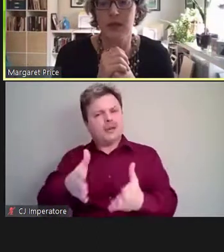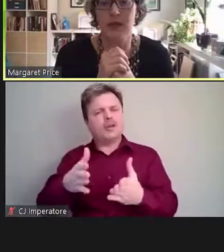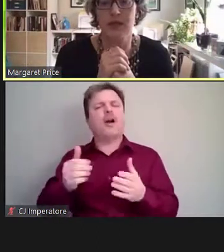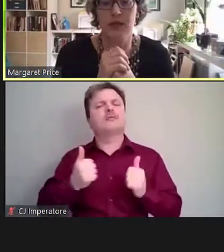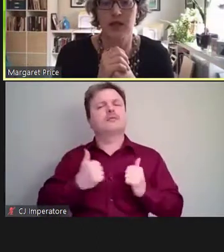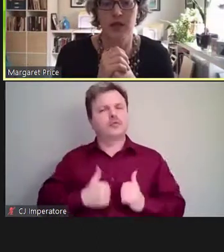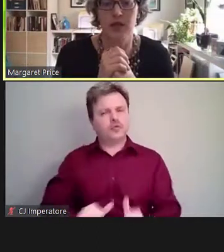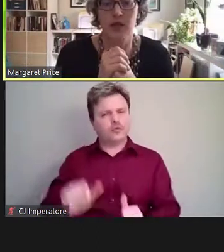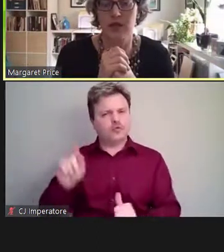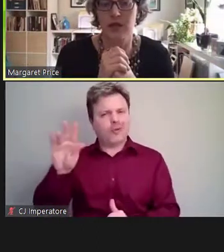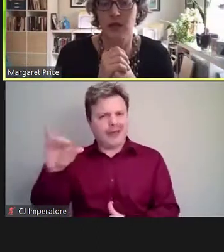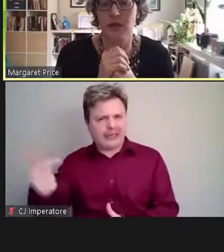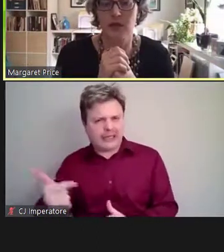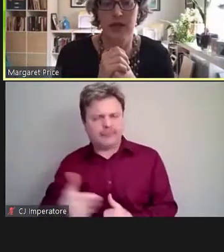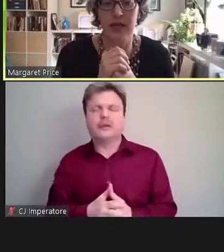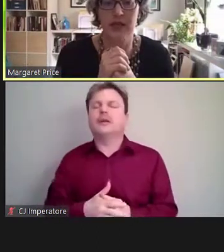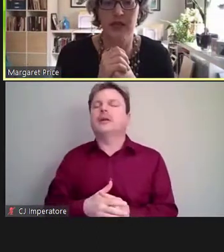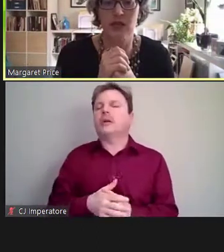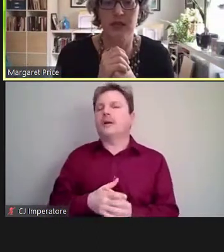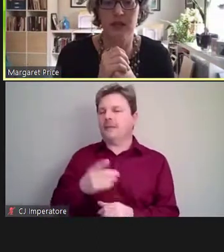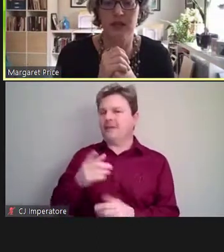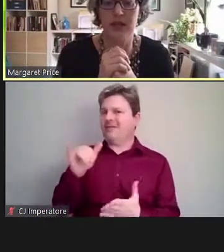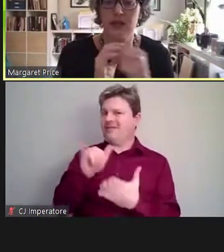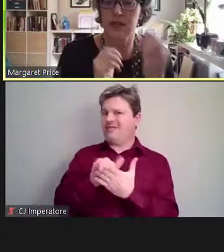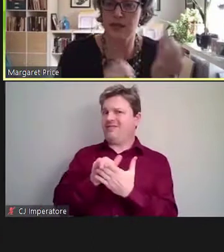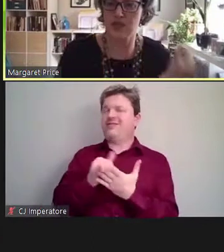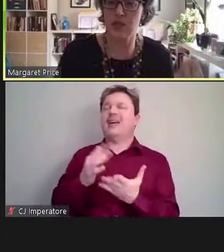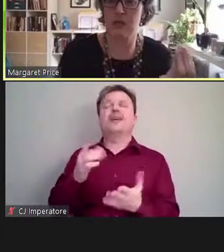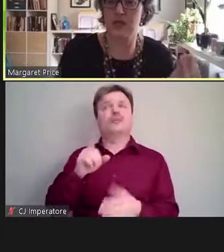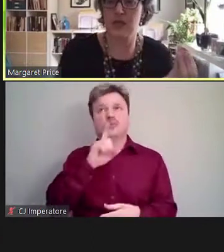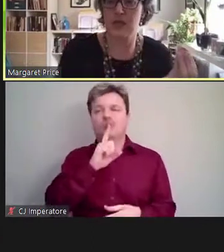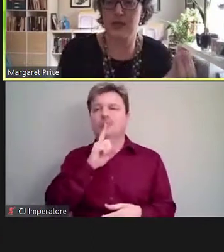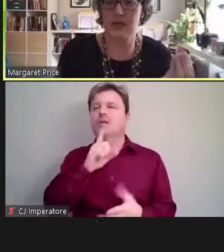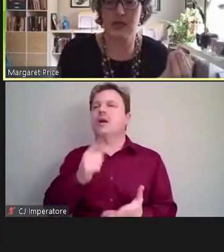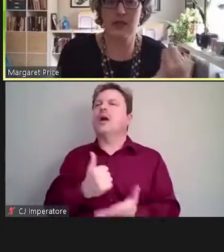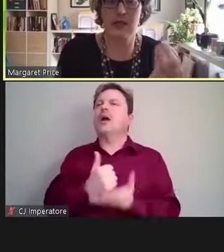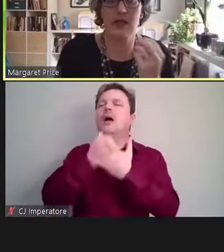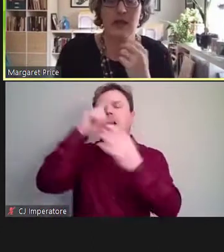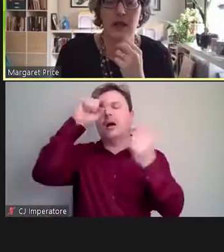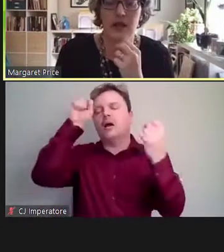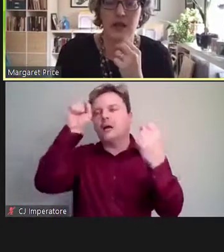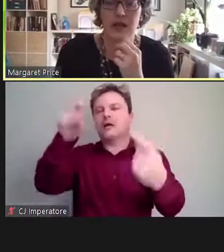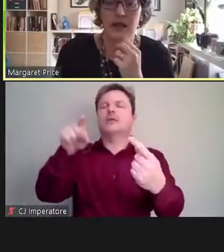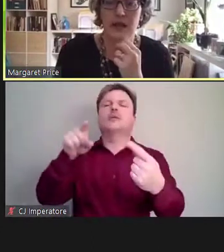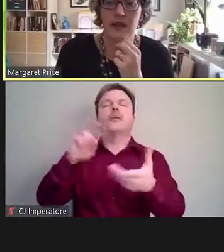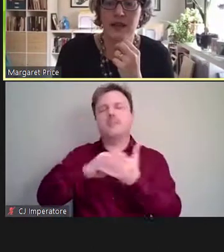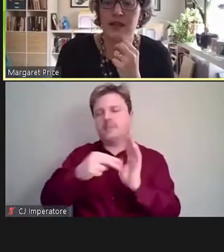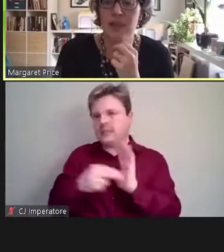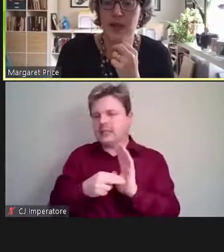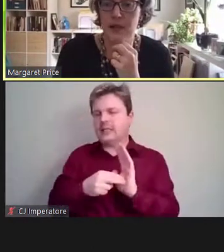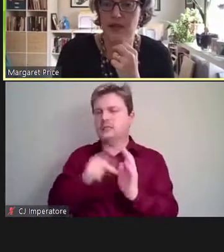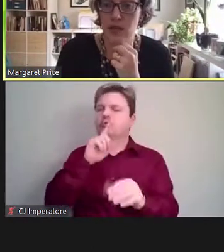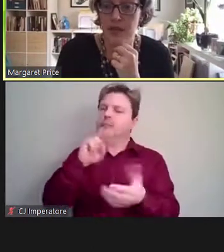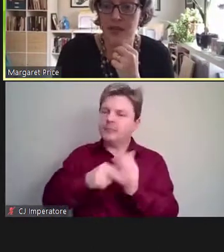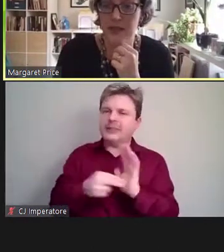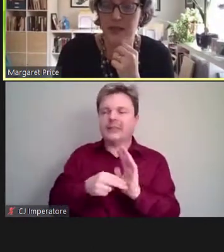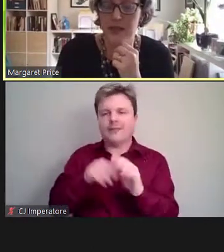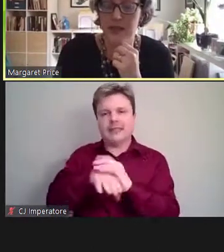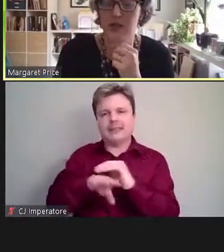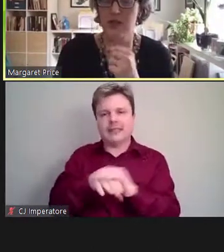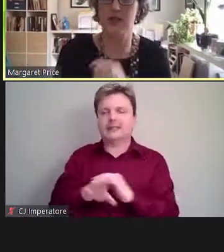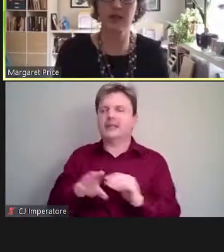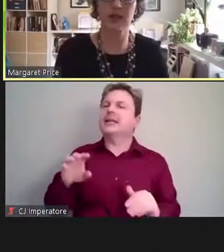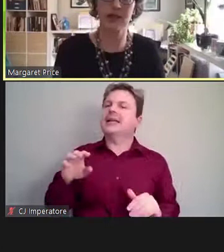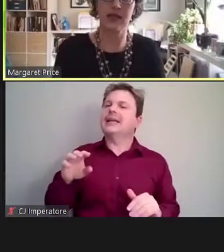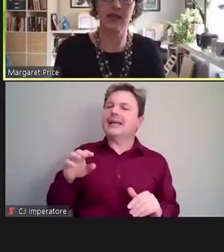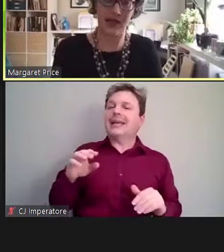really important touchstones in terms of what access really means in specific spaces. It is a manner of trying. It